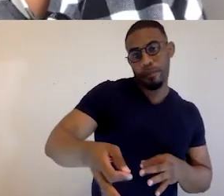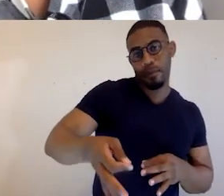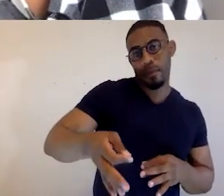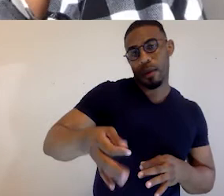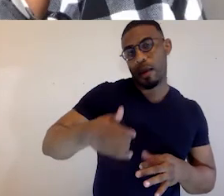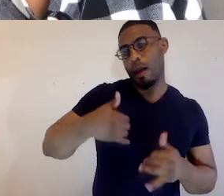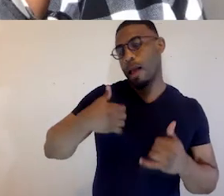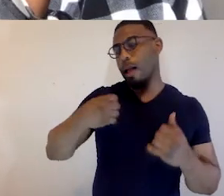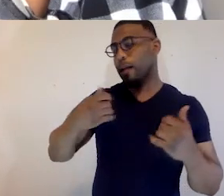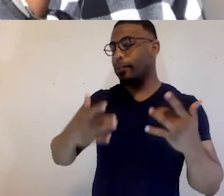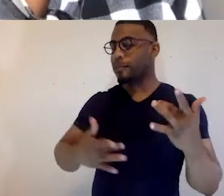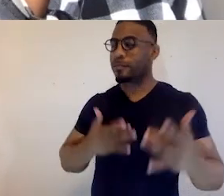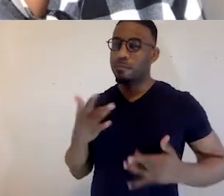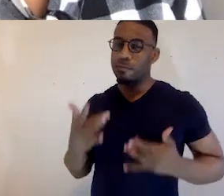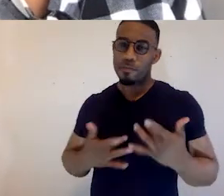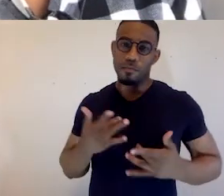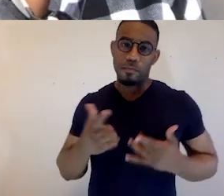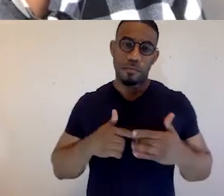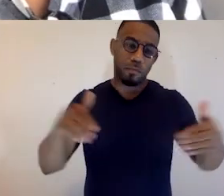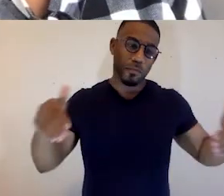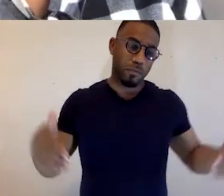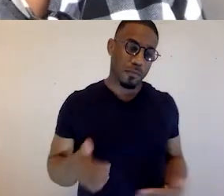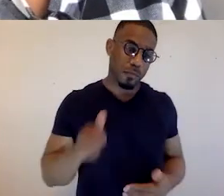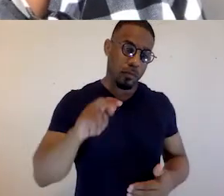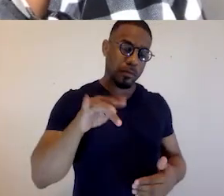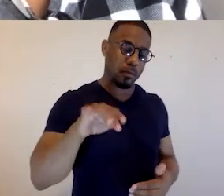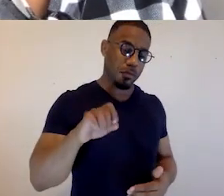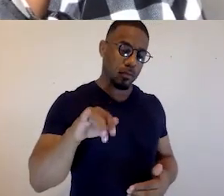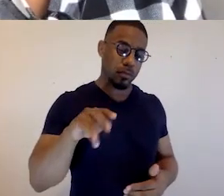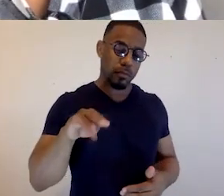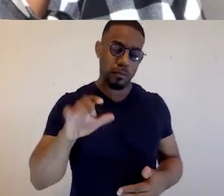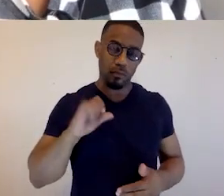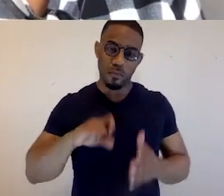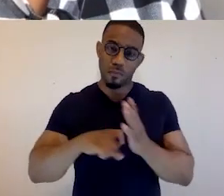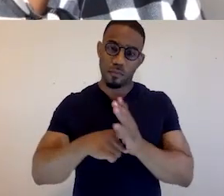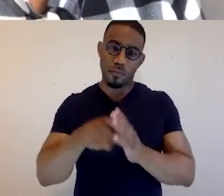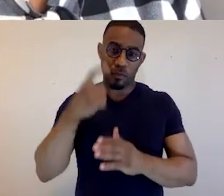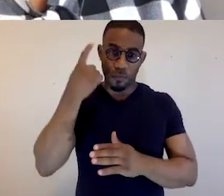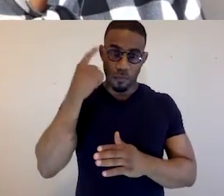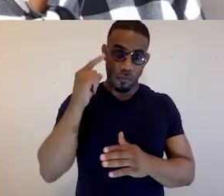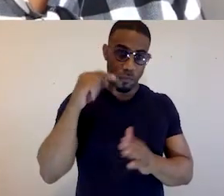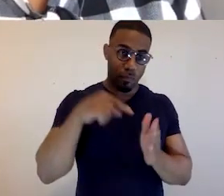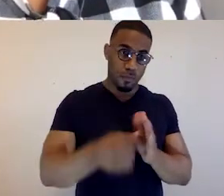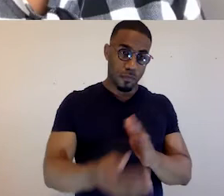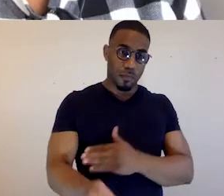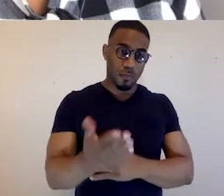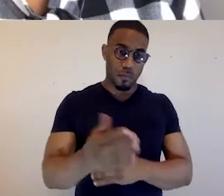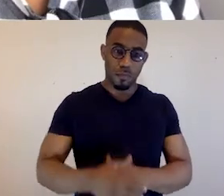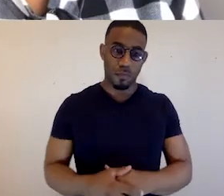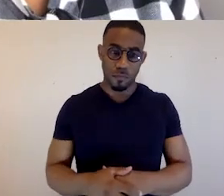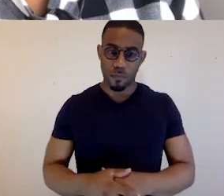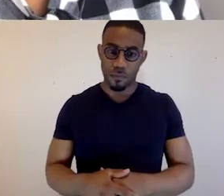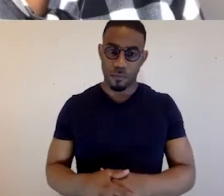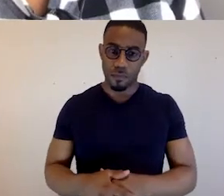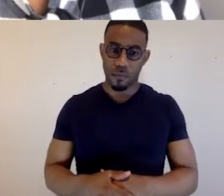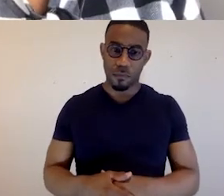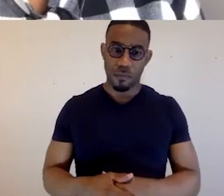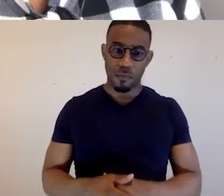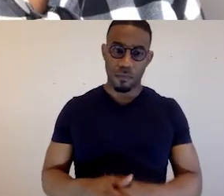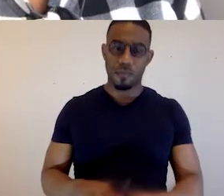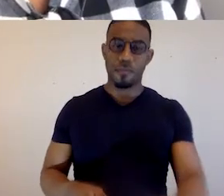am so excited to introduce Angie Jones as our keynote for this morning. Angie, take it